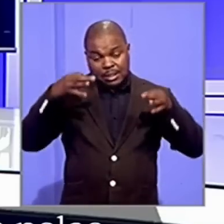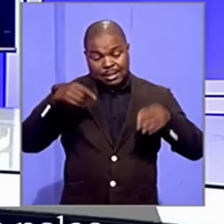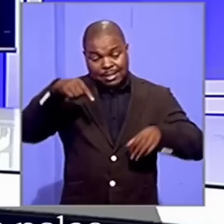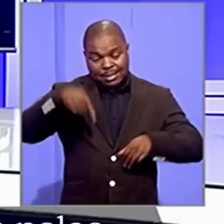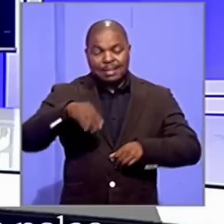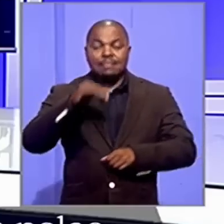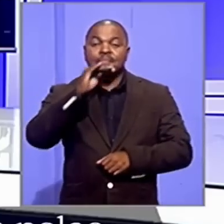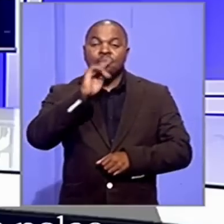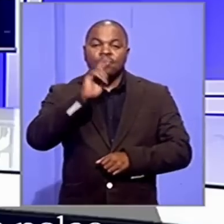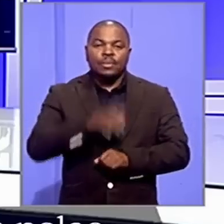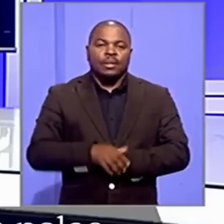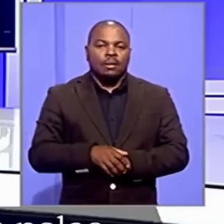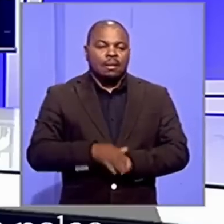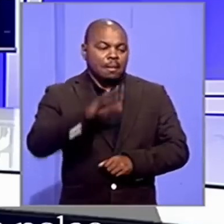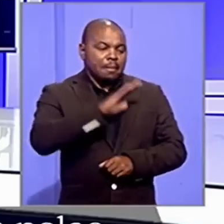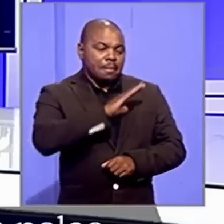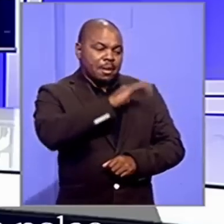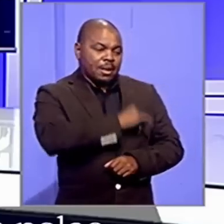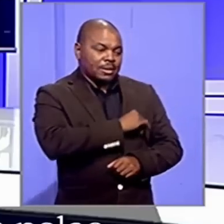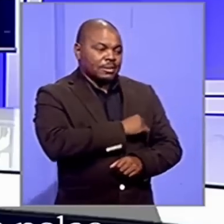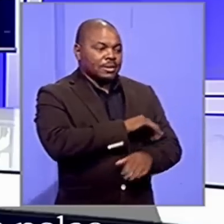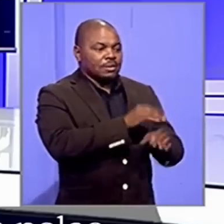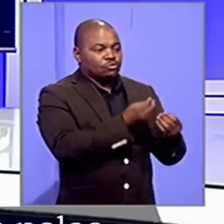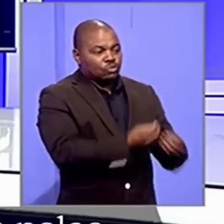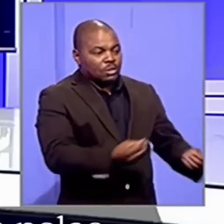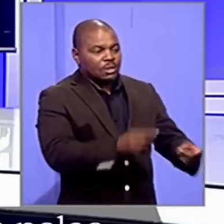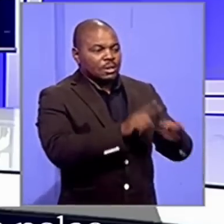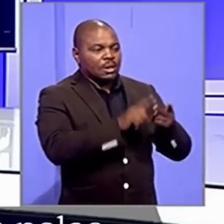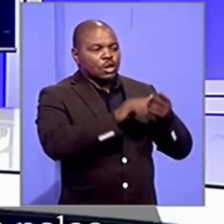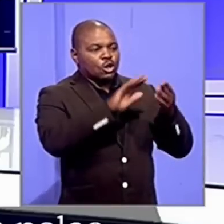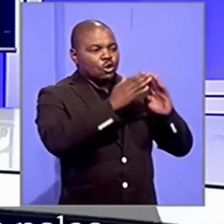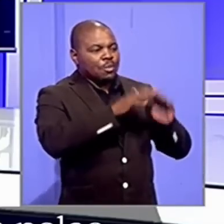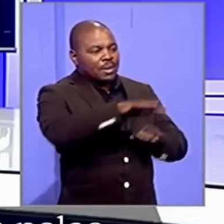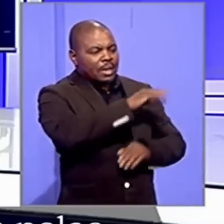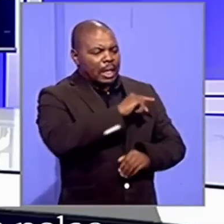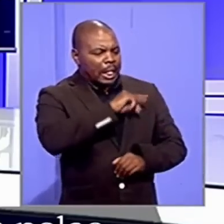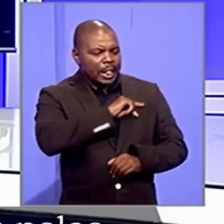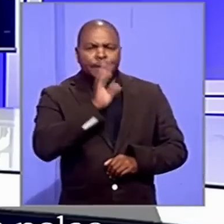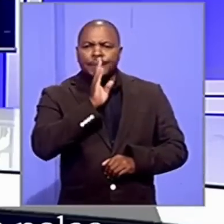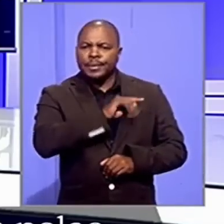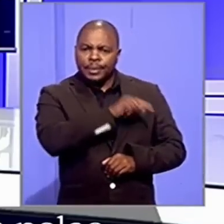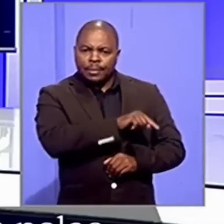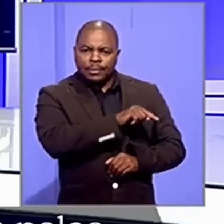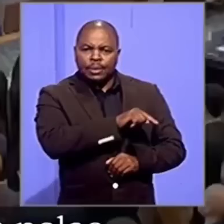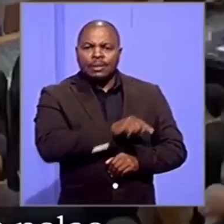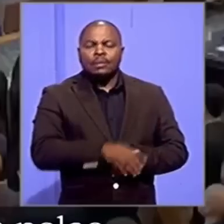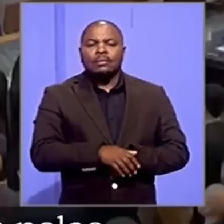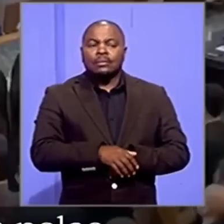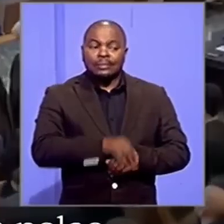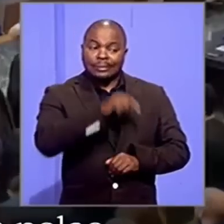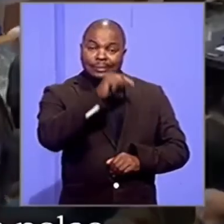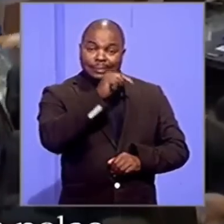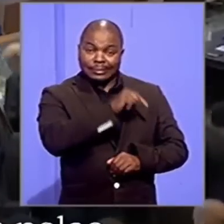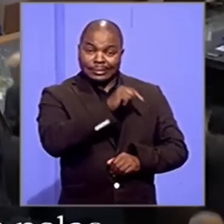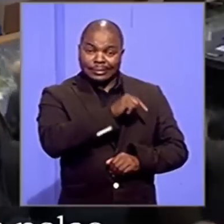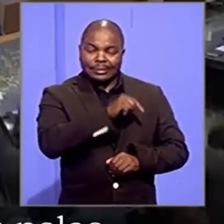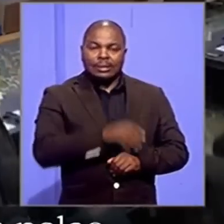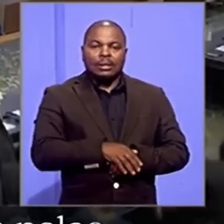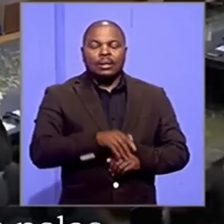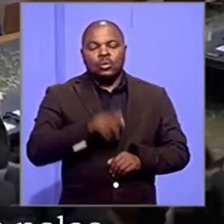bana ba Palestina le baahi ba Palestina ba sena molato ba tla tlameha hore